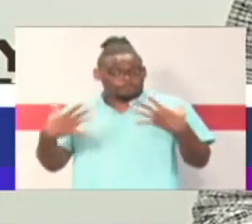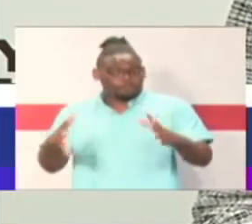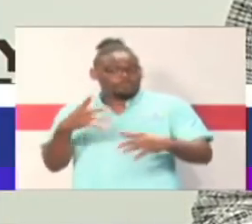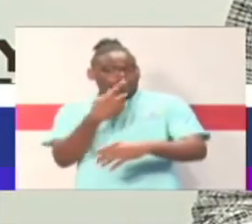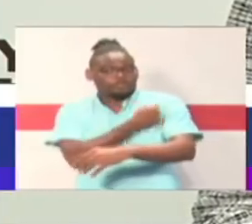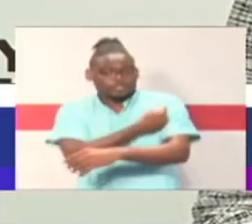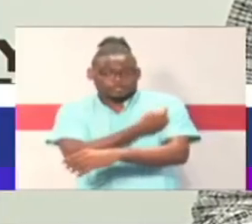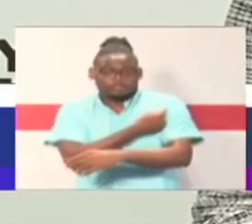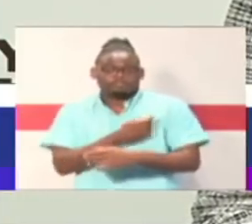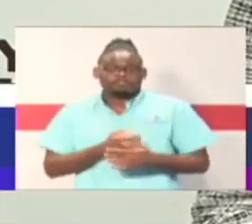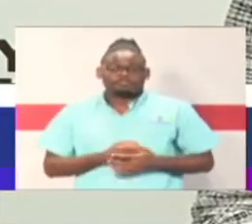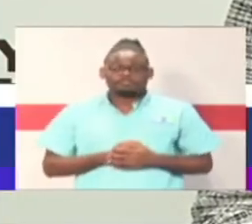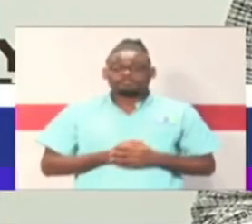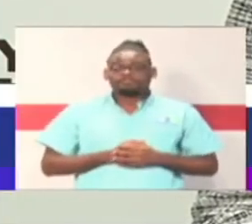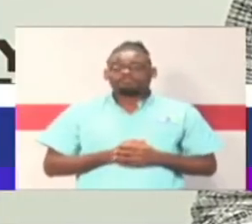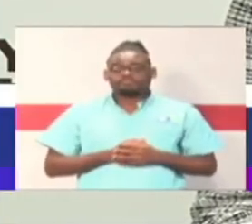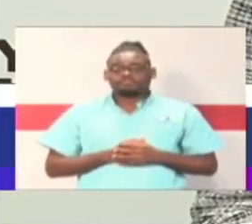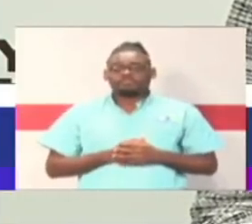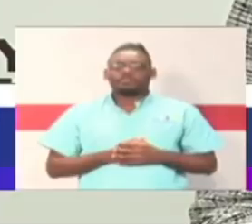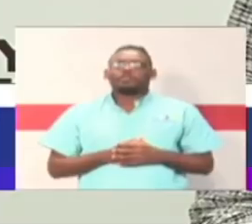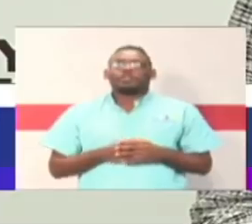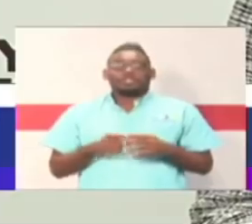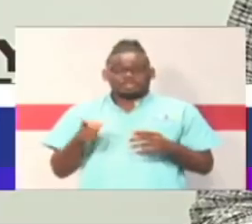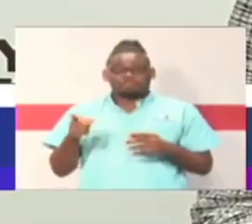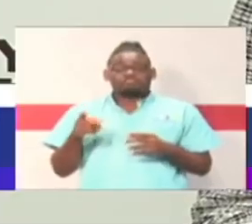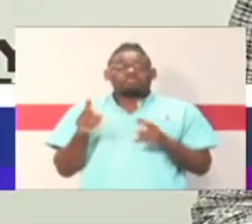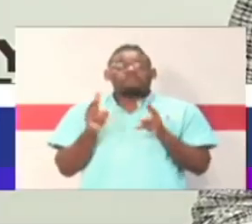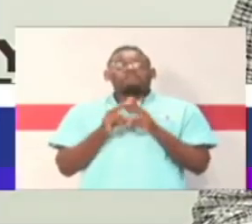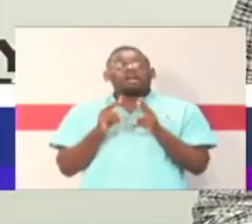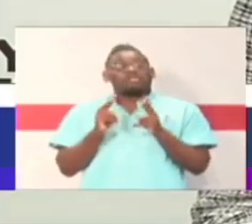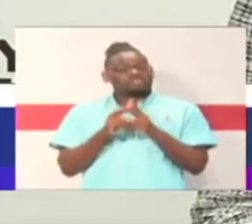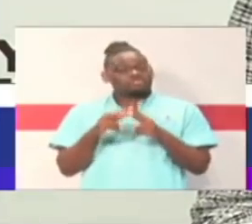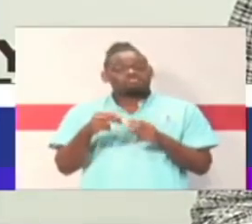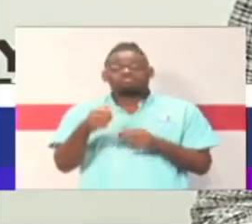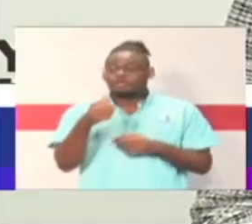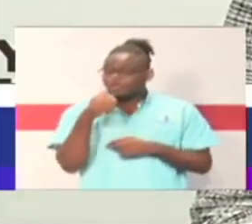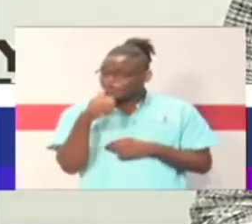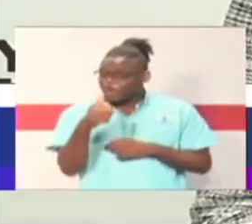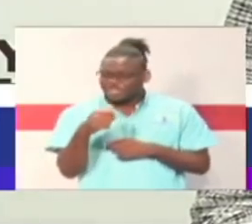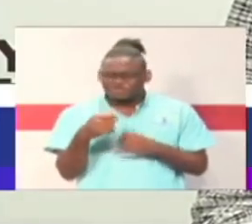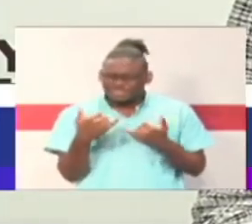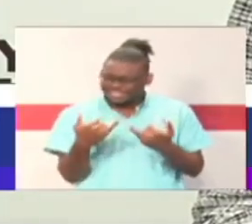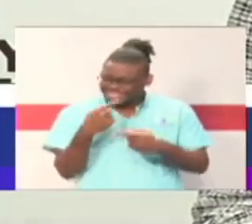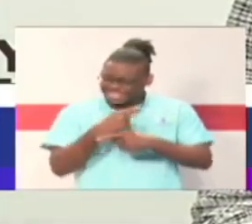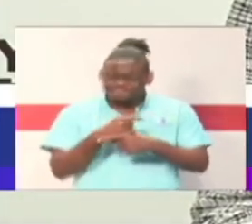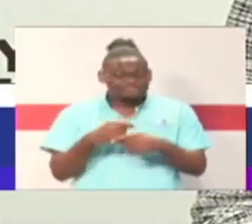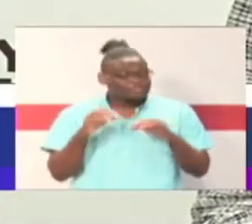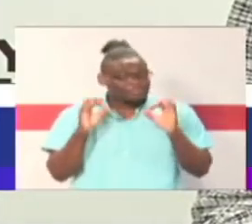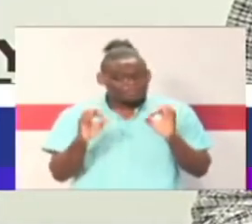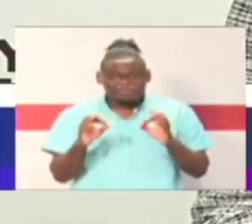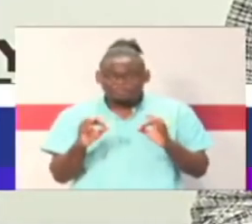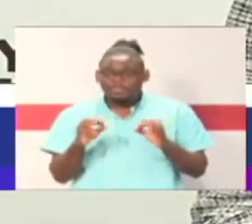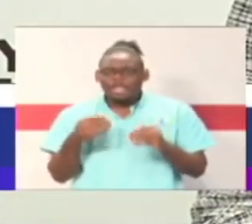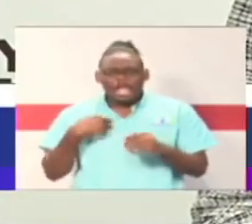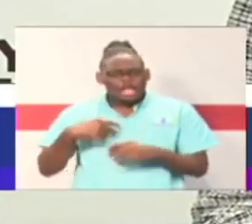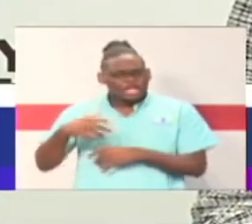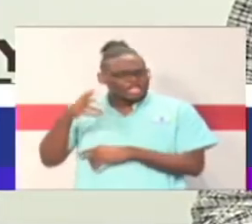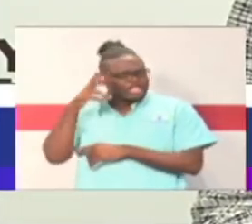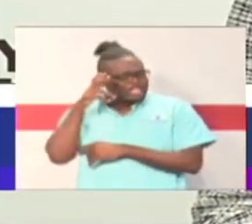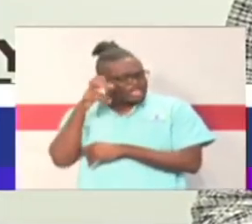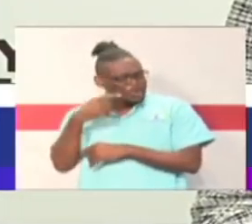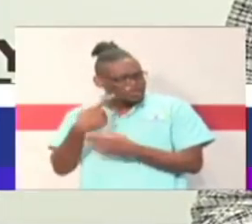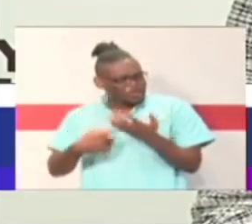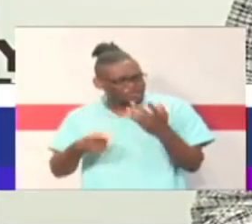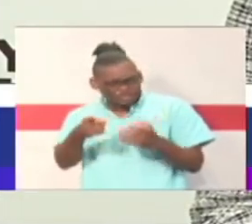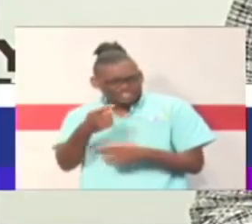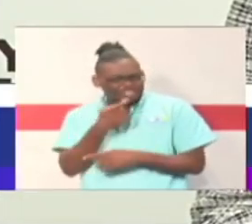this is a very opportune time for us to hear from her, and we're very thankful that she's taken the time to join us. So